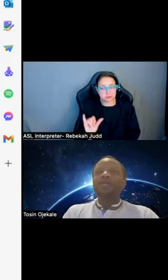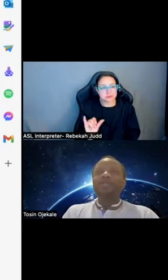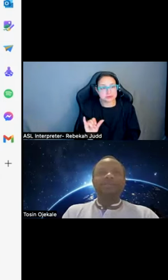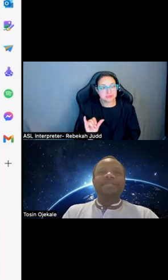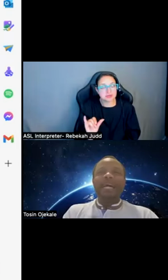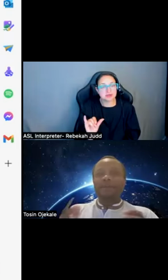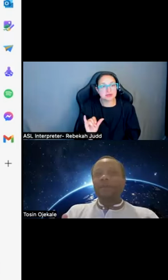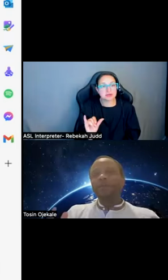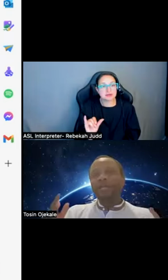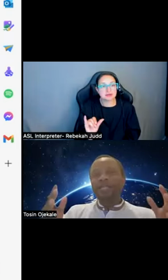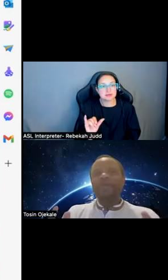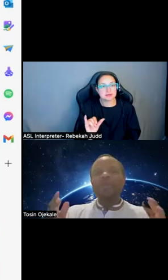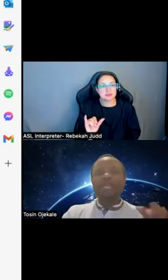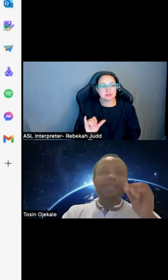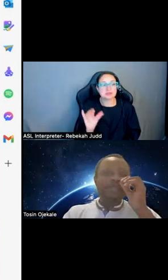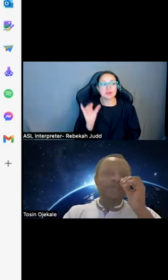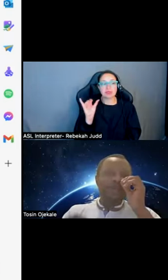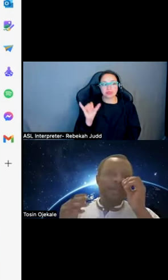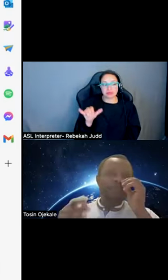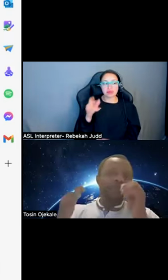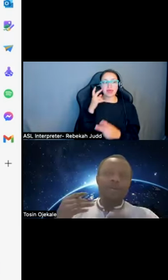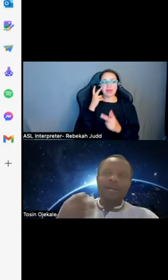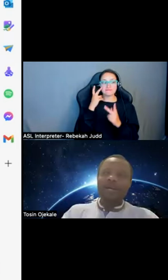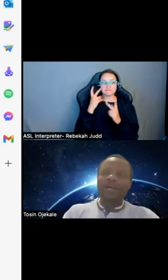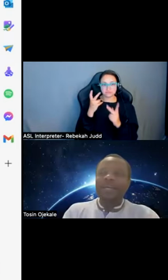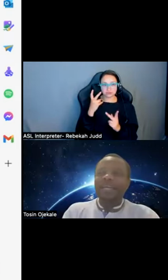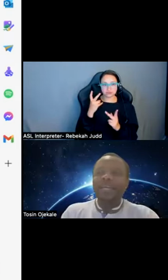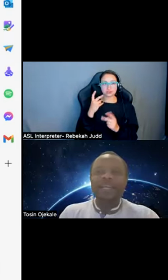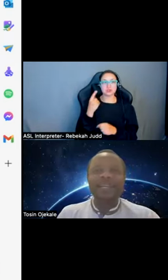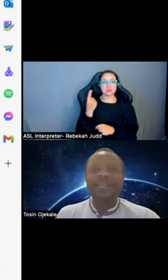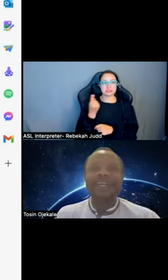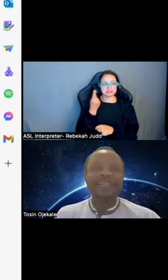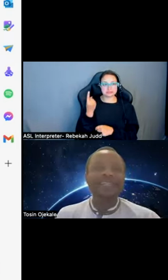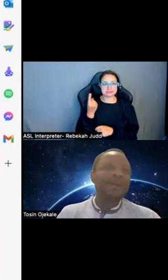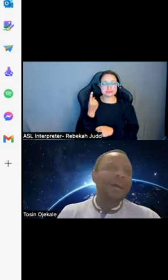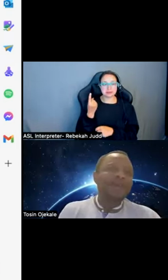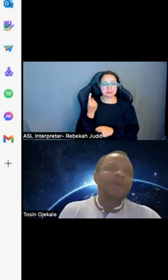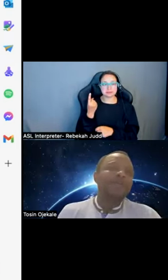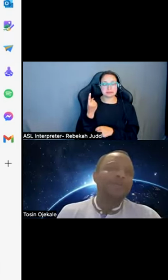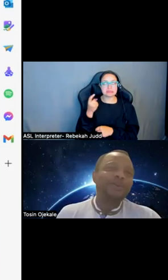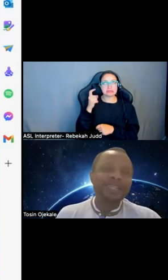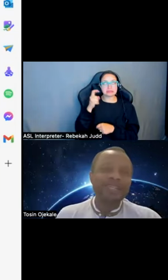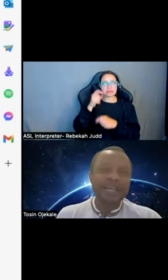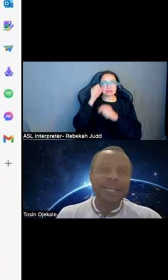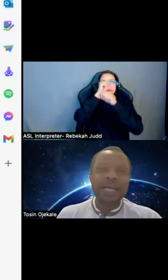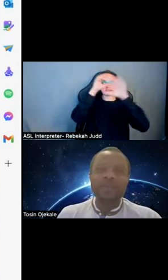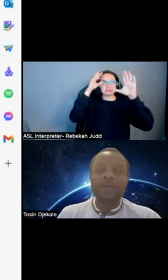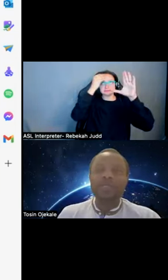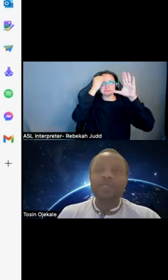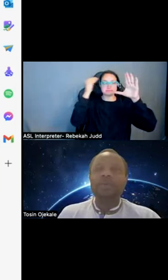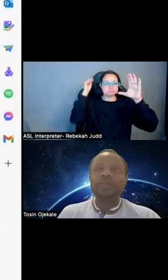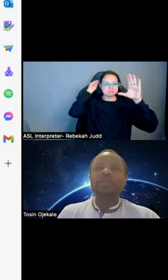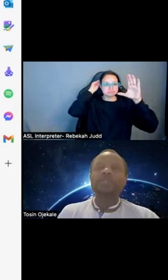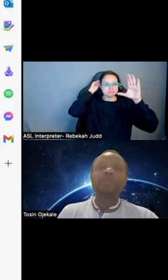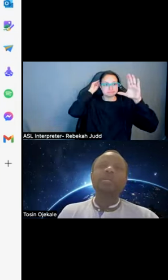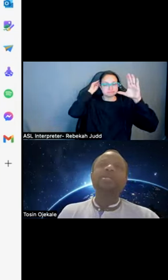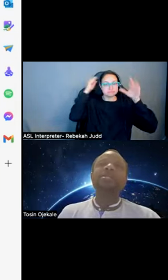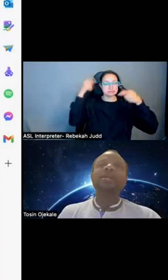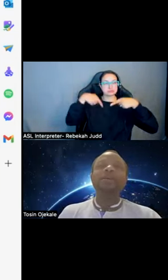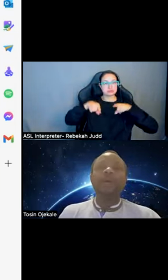So that view is something that you need to keep in your mind all through the class, because most of